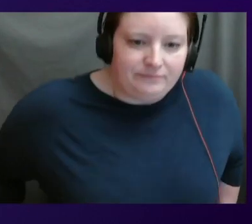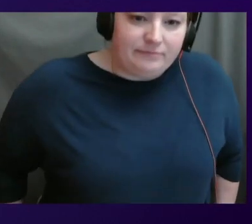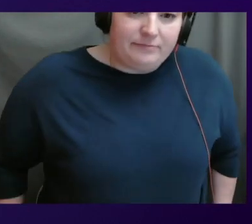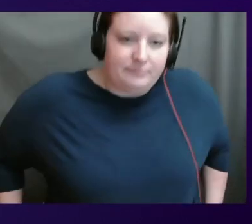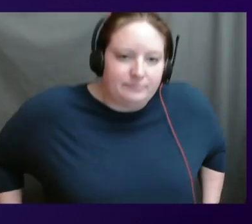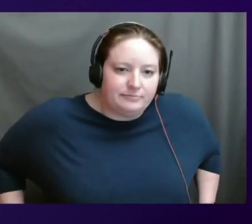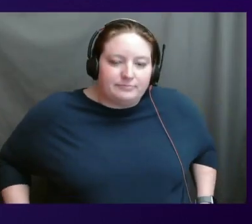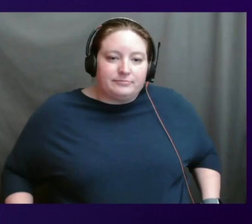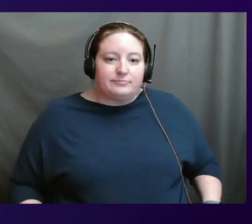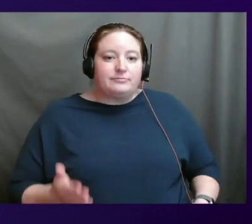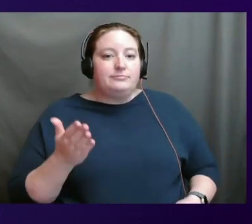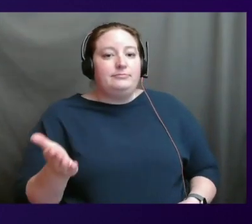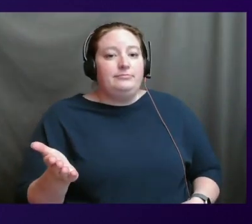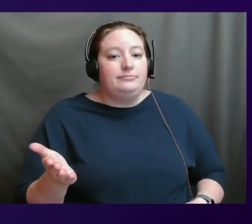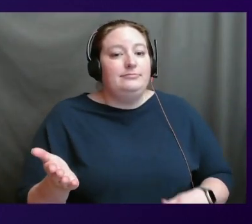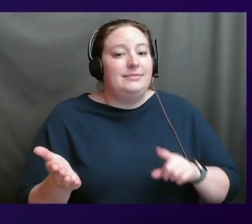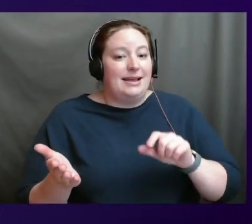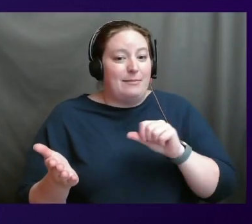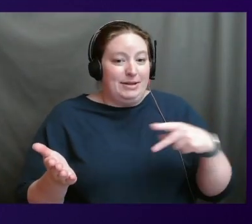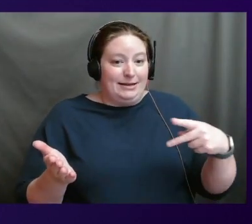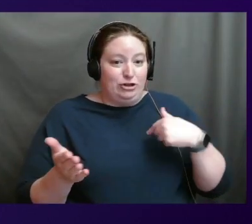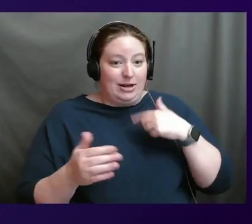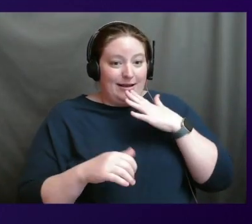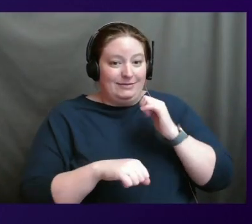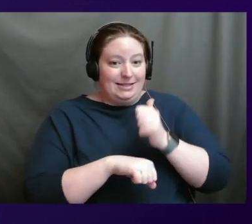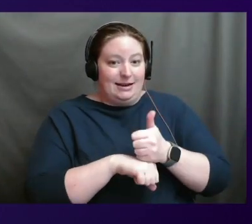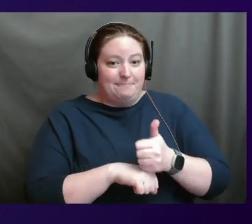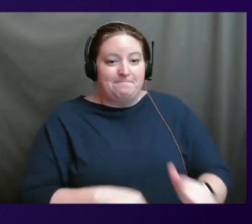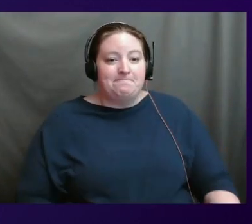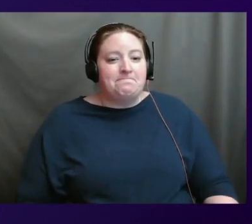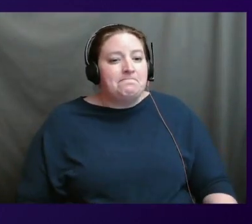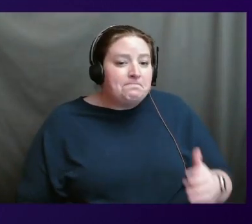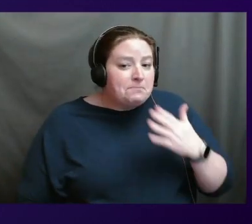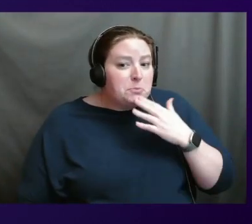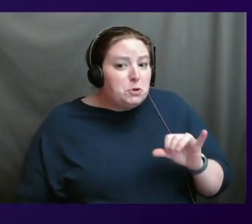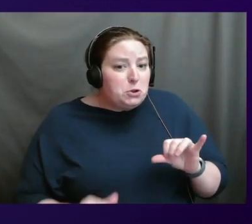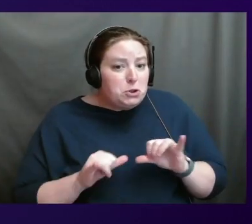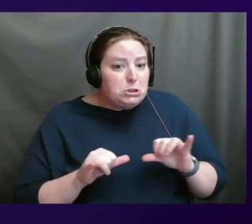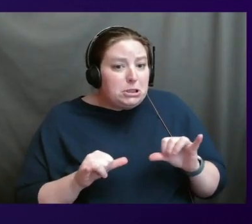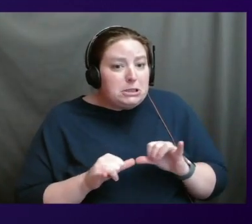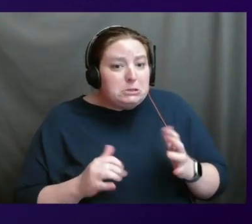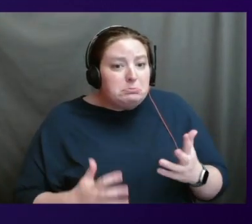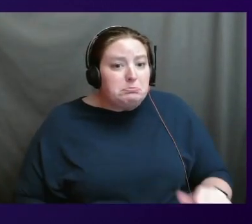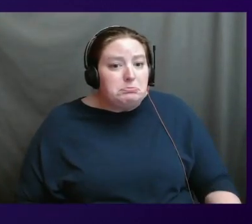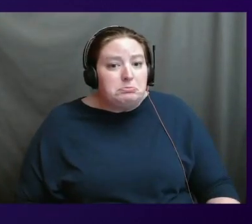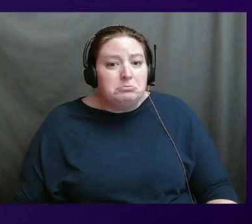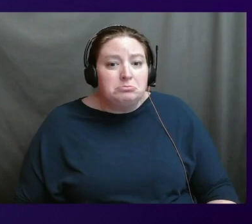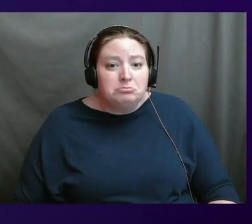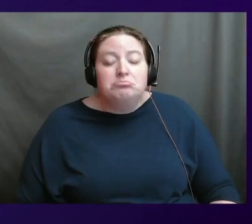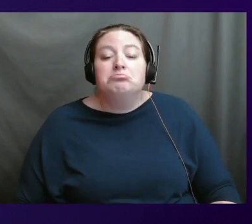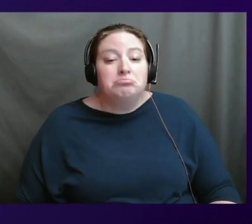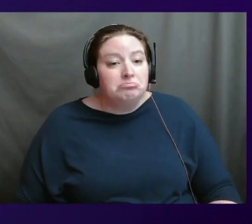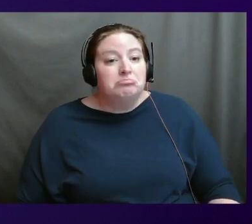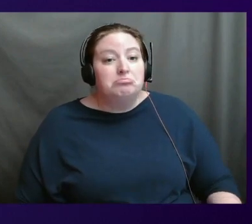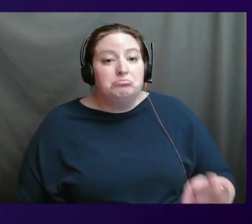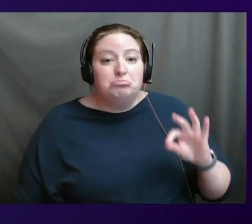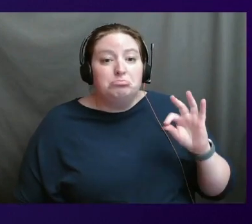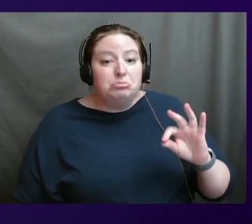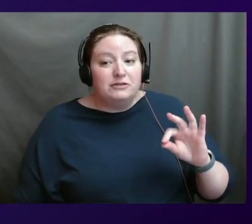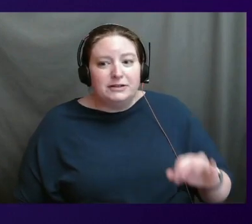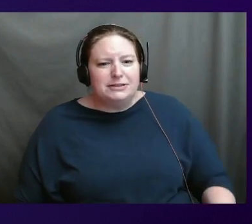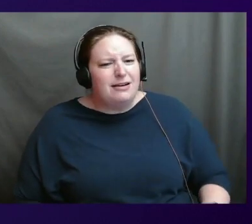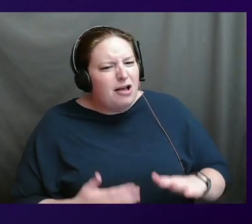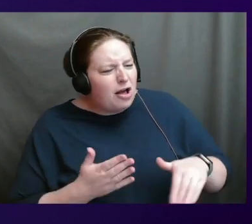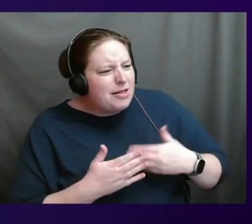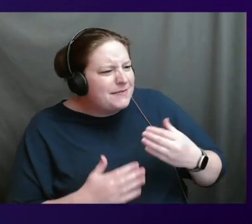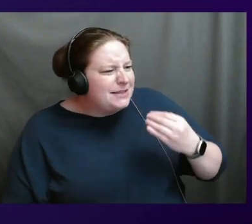So here's the application I have set up for us. This is a good size. Yeah, I think so. Perfect. And all this food, the tacos, I